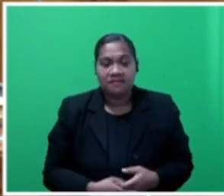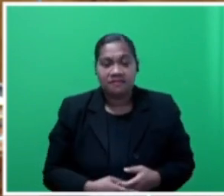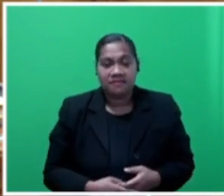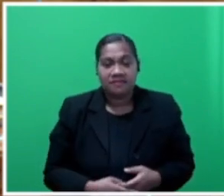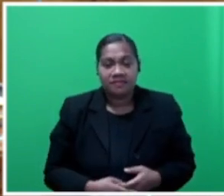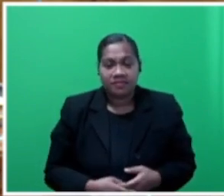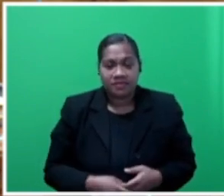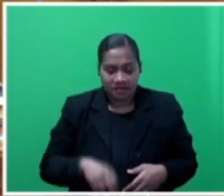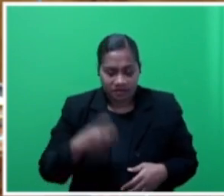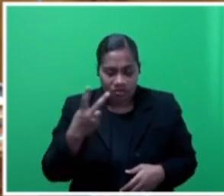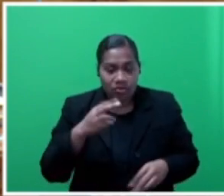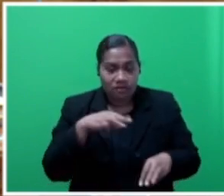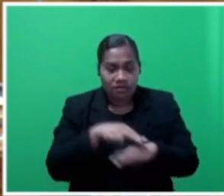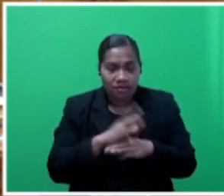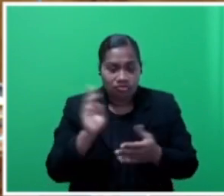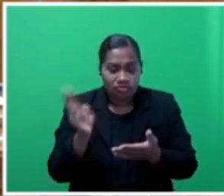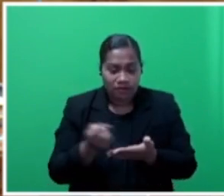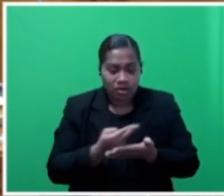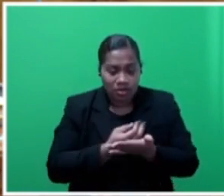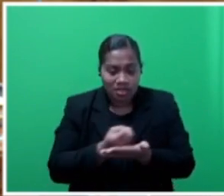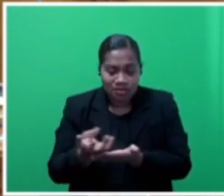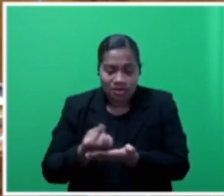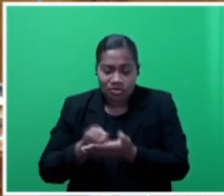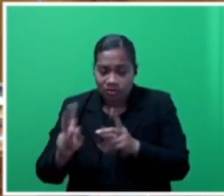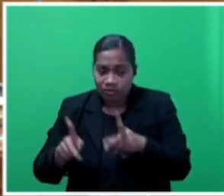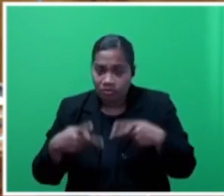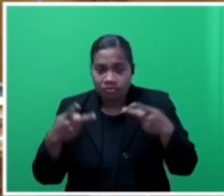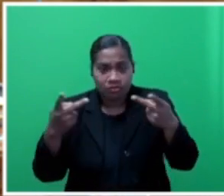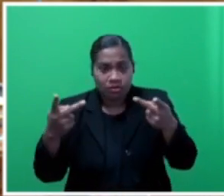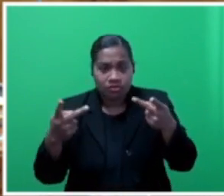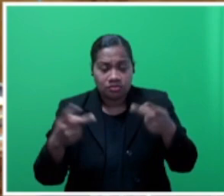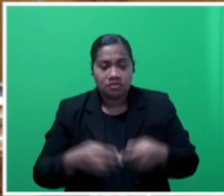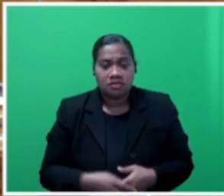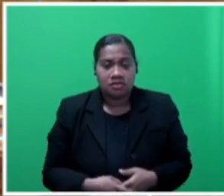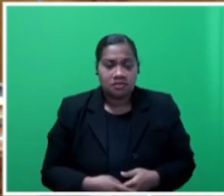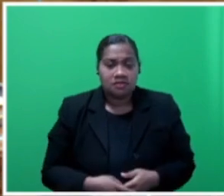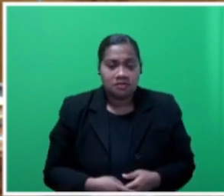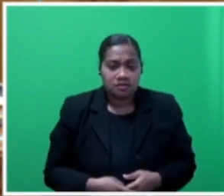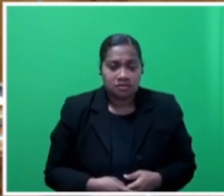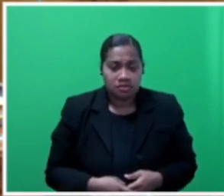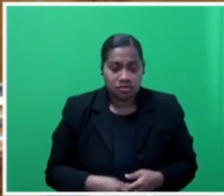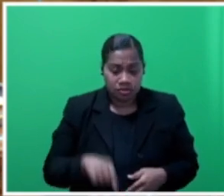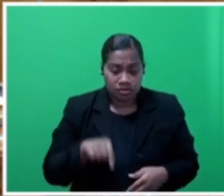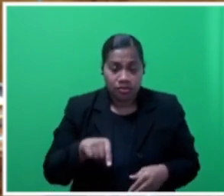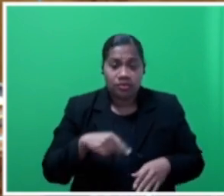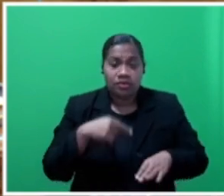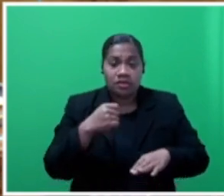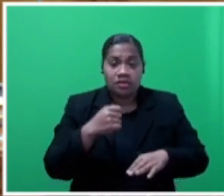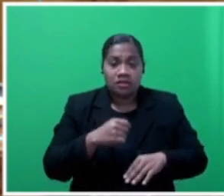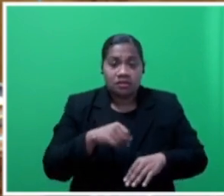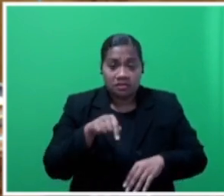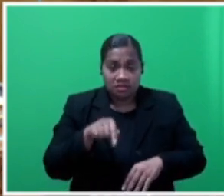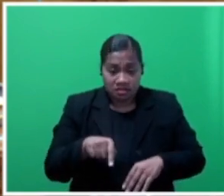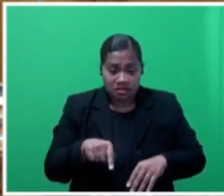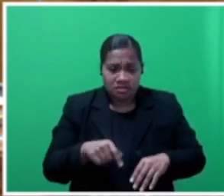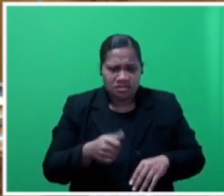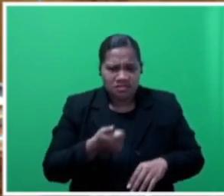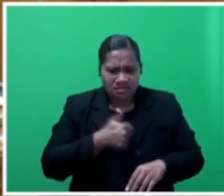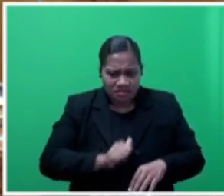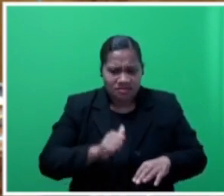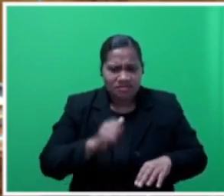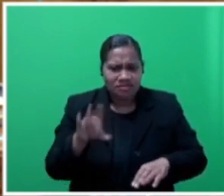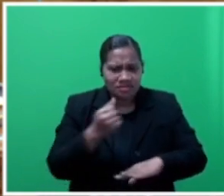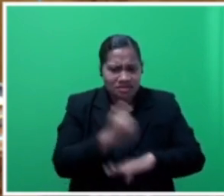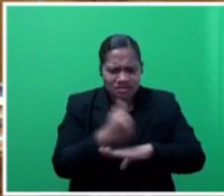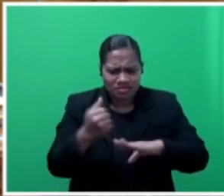12 months revenue and expenditure proposal, and this ad hoc conduct of government seriously worries us,